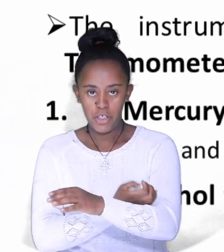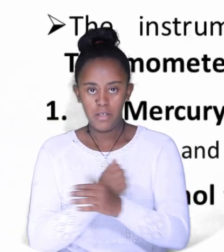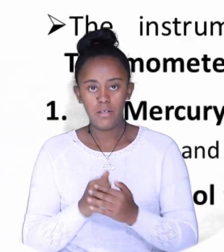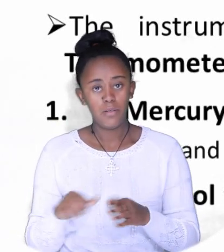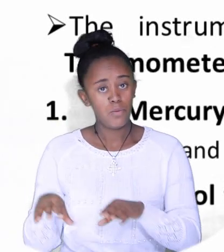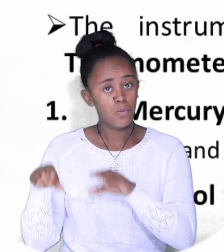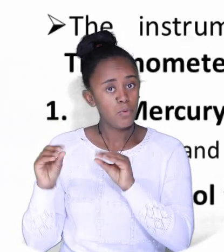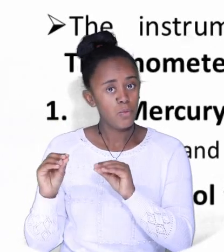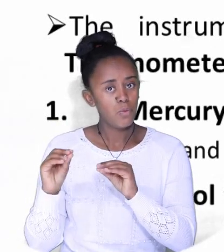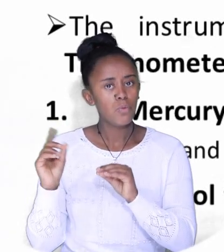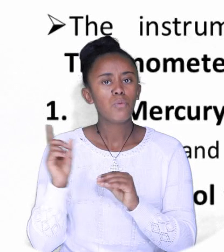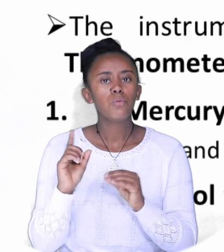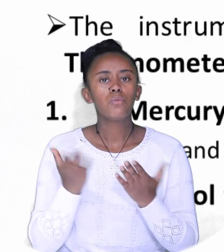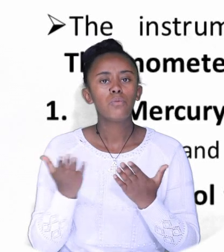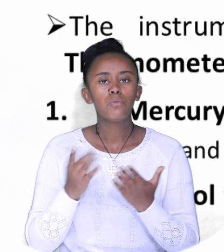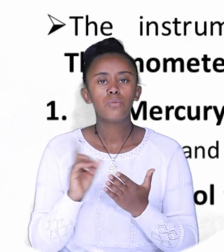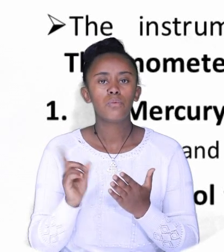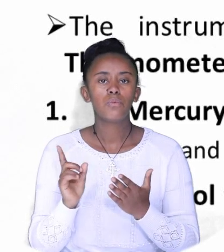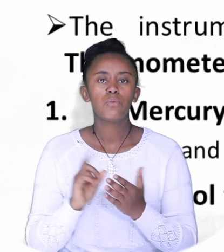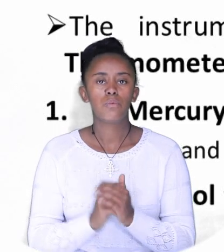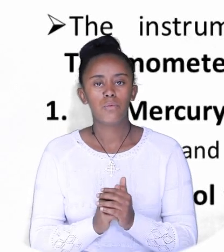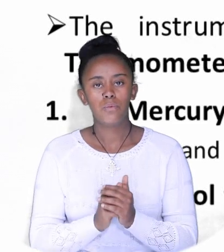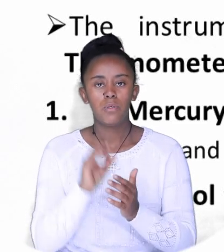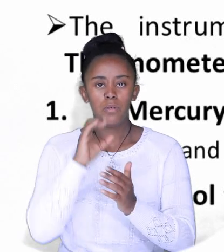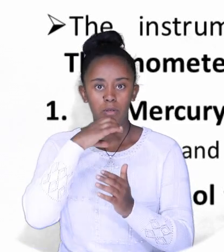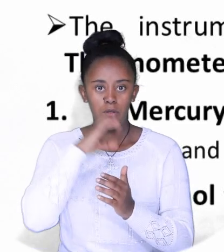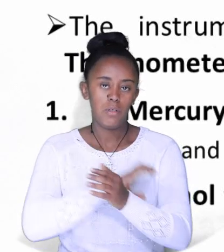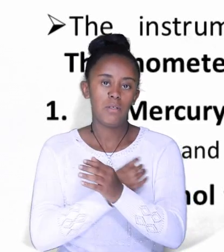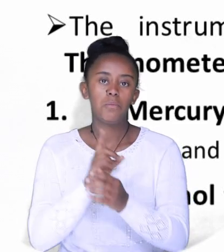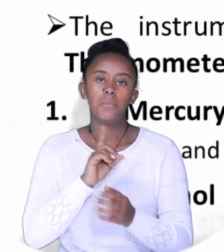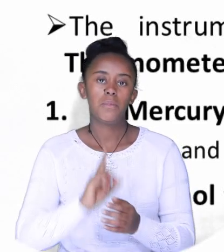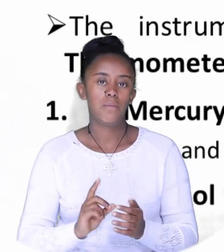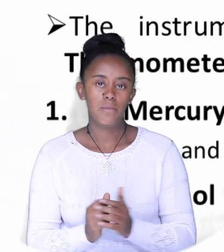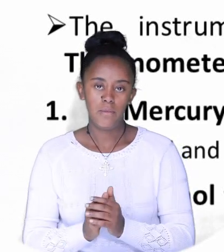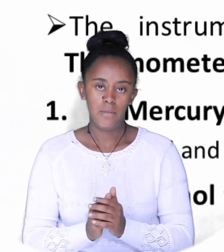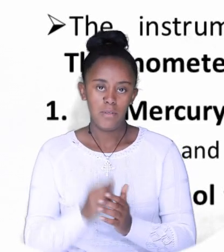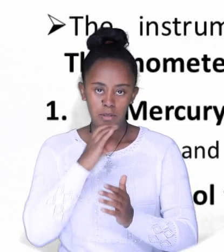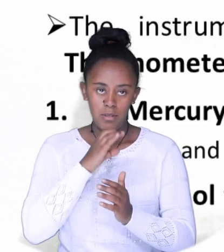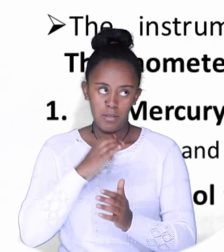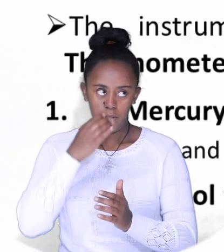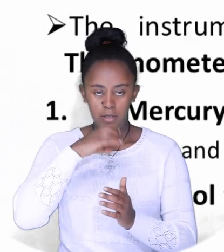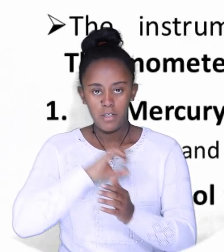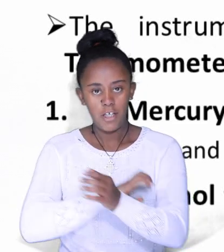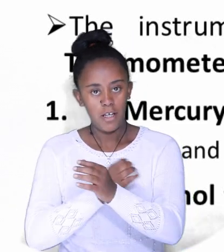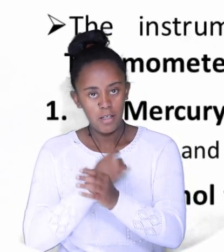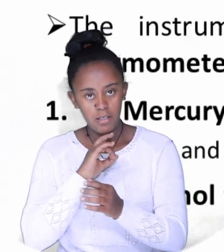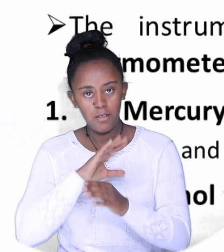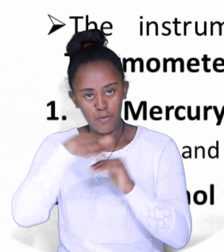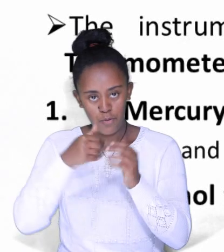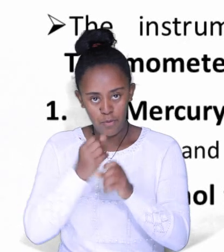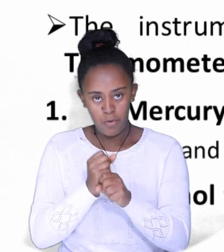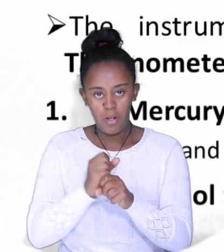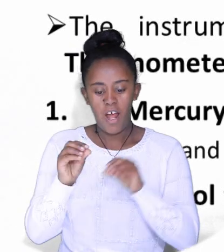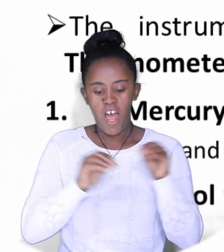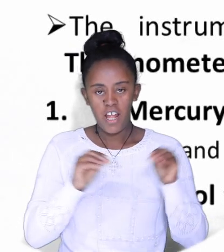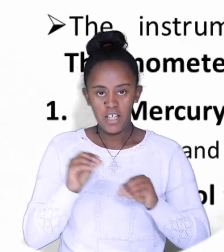Students, what is heat energy? Heat energy is the total kinetic energy of